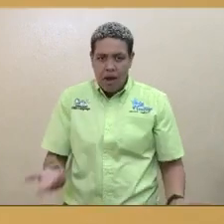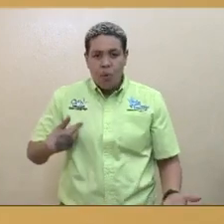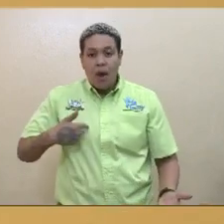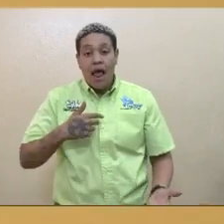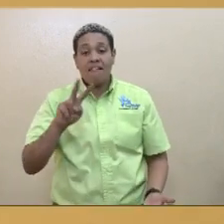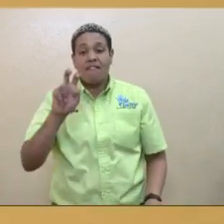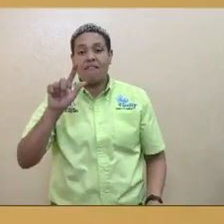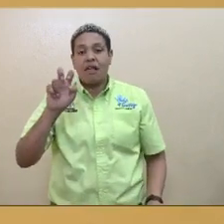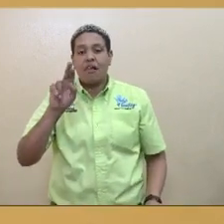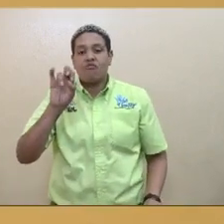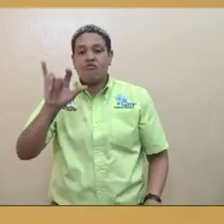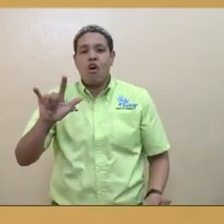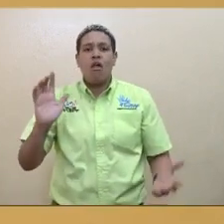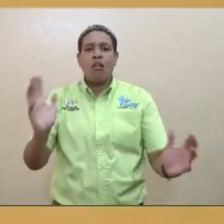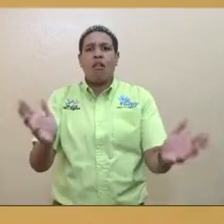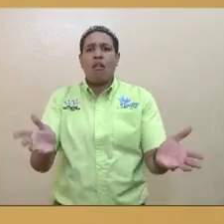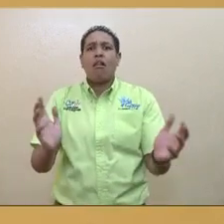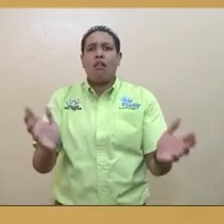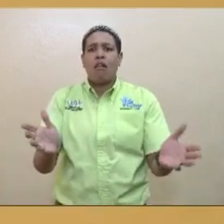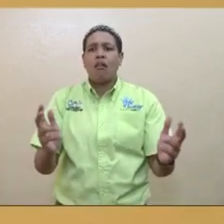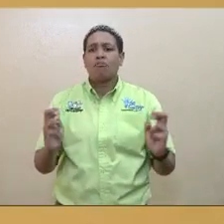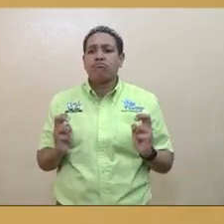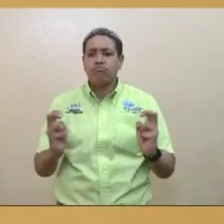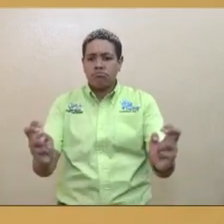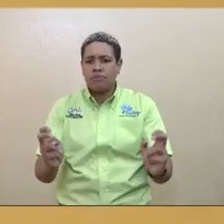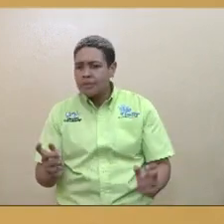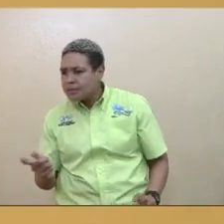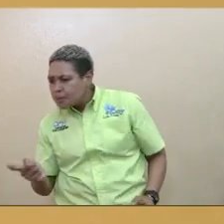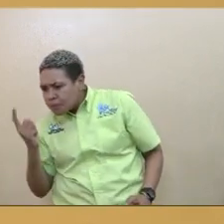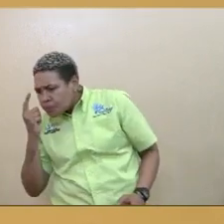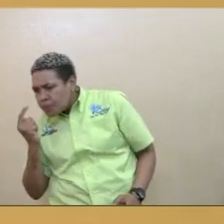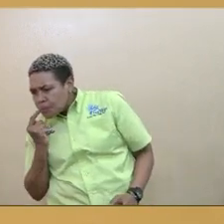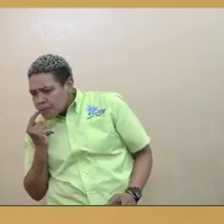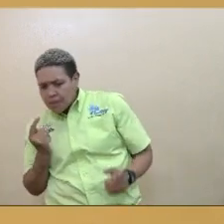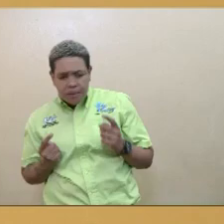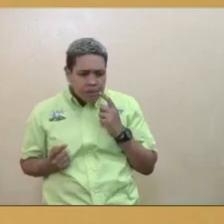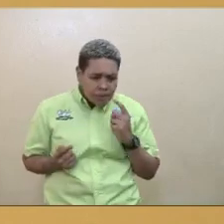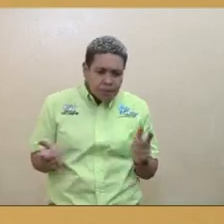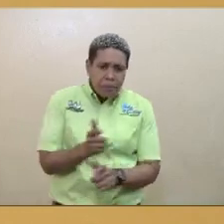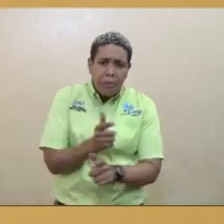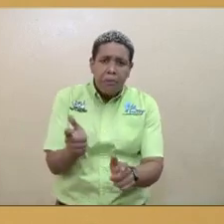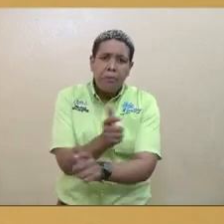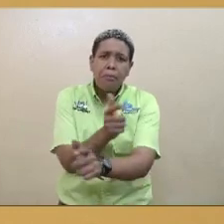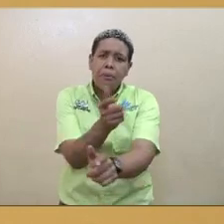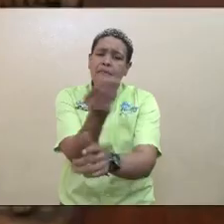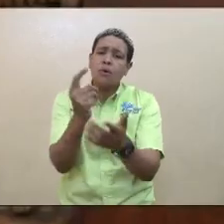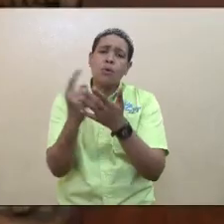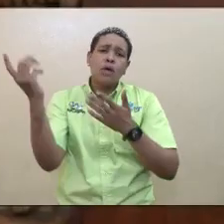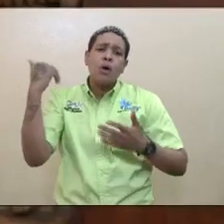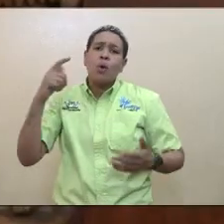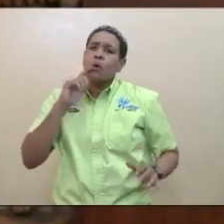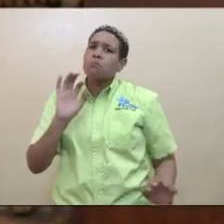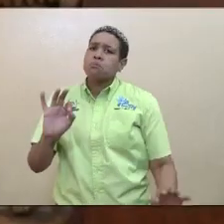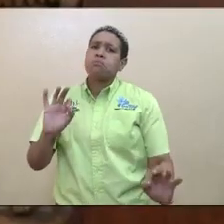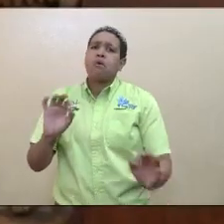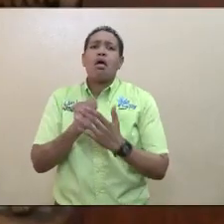Royal talks a few weeks ago, and I found it to be quite useful in